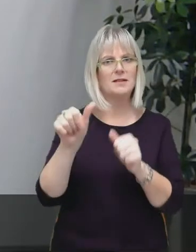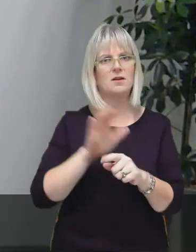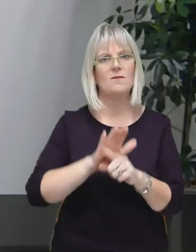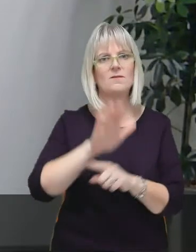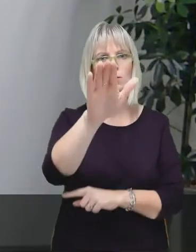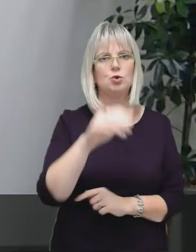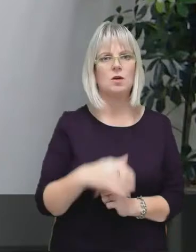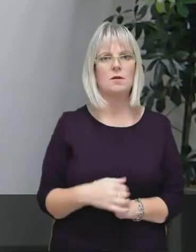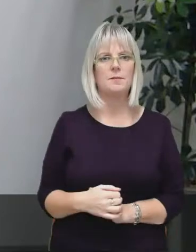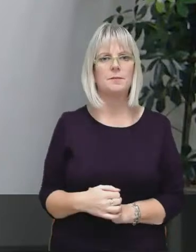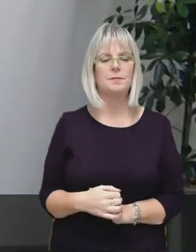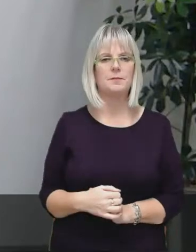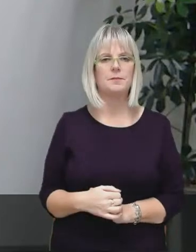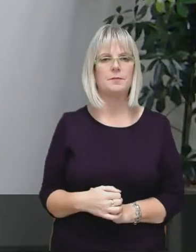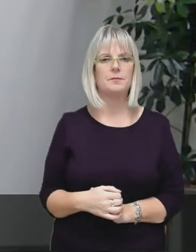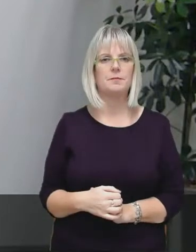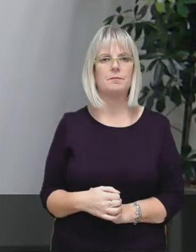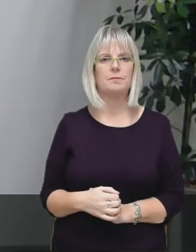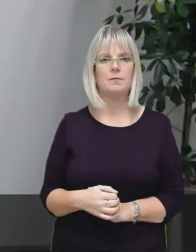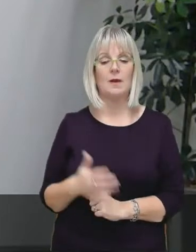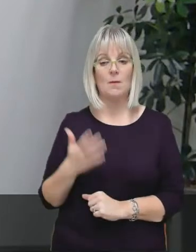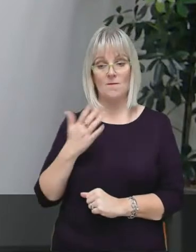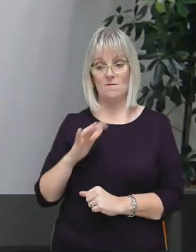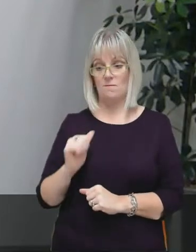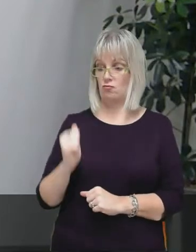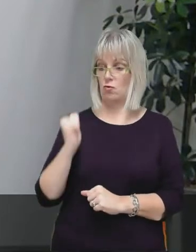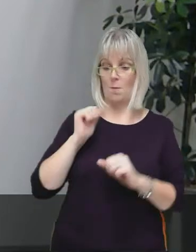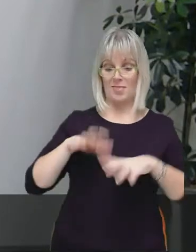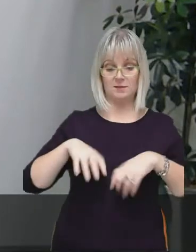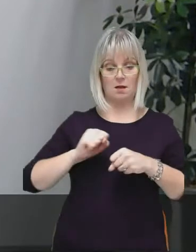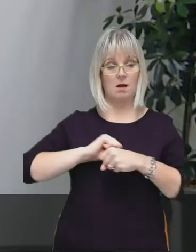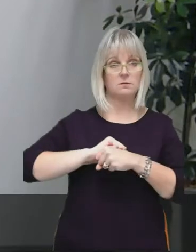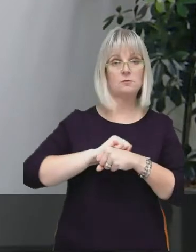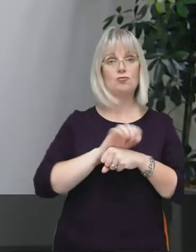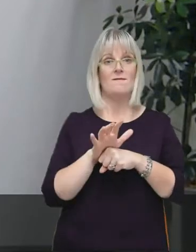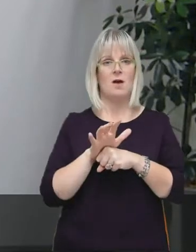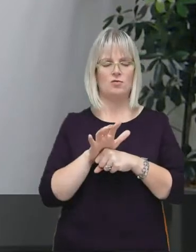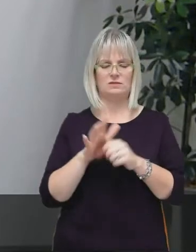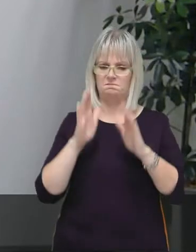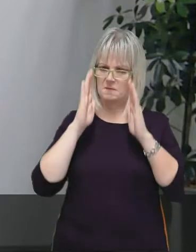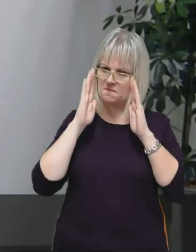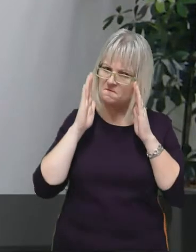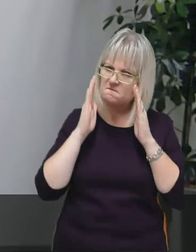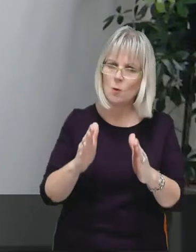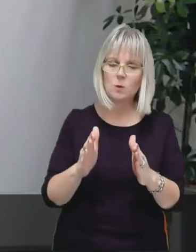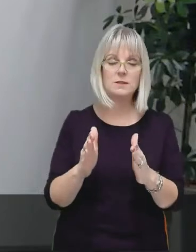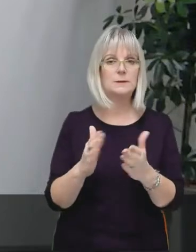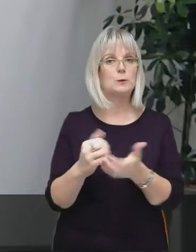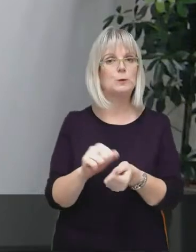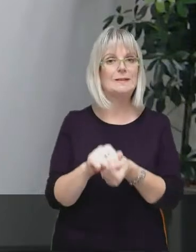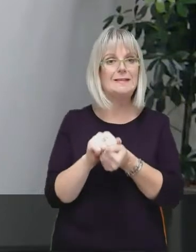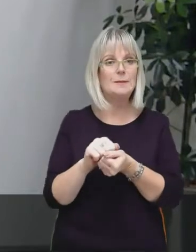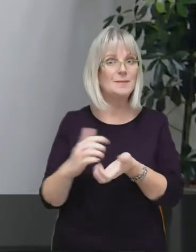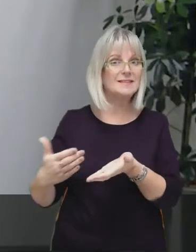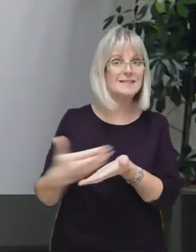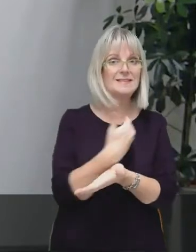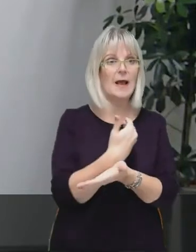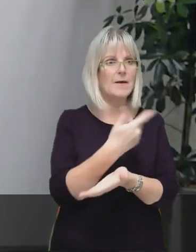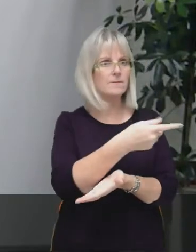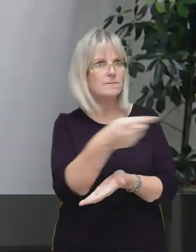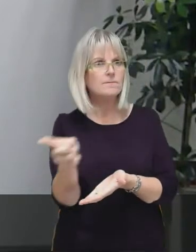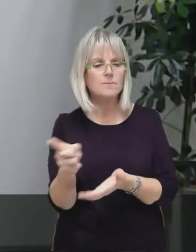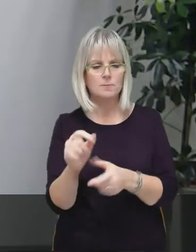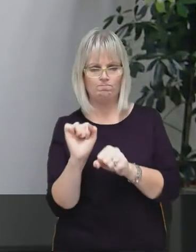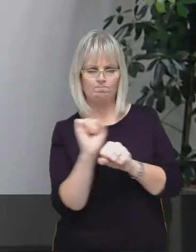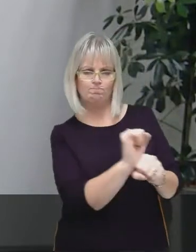my overriding focus has been on keeping Londoners safe from COVID-19. As we